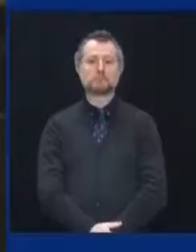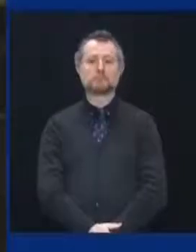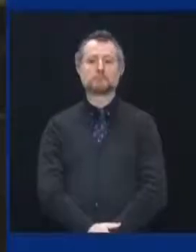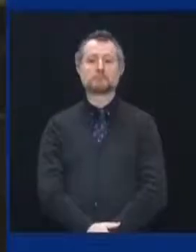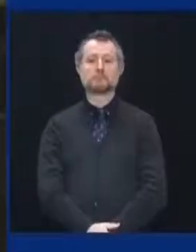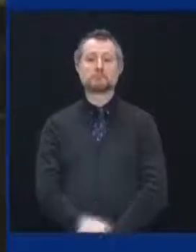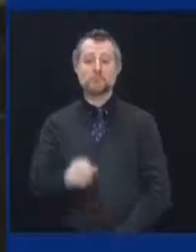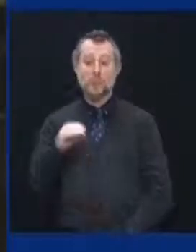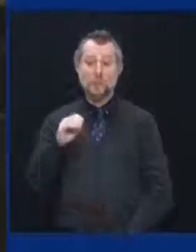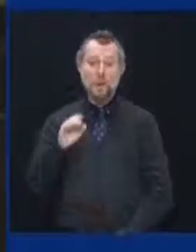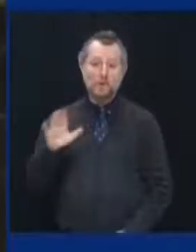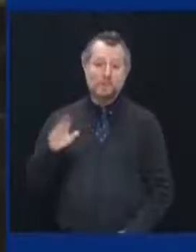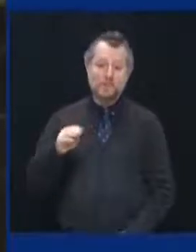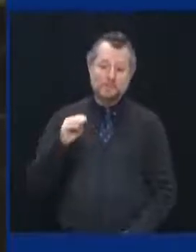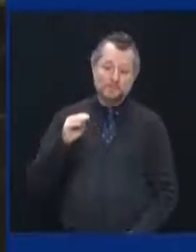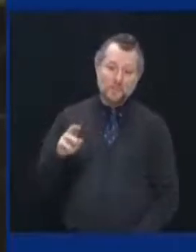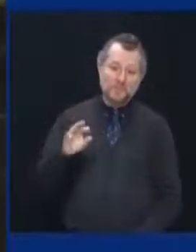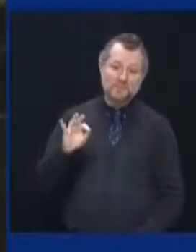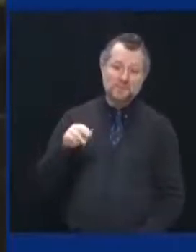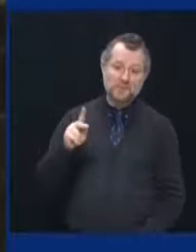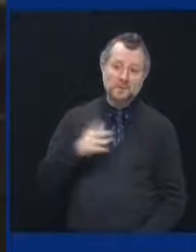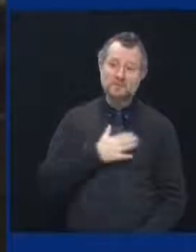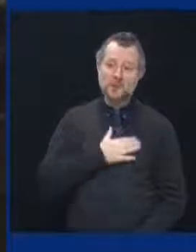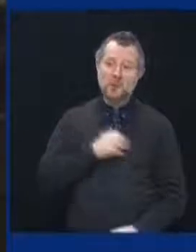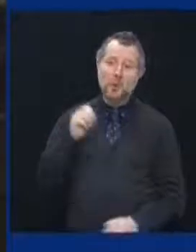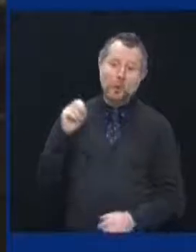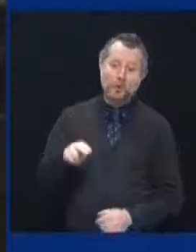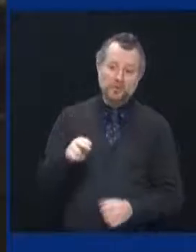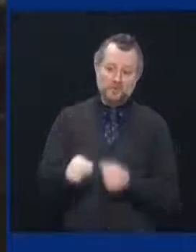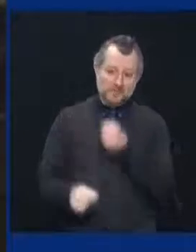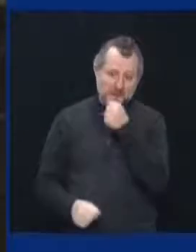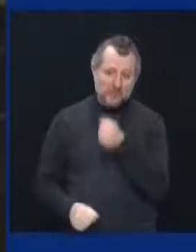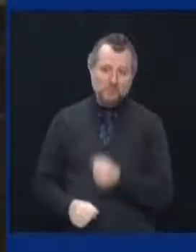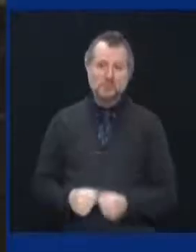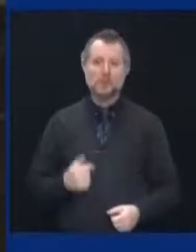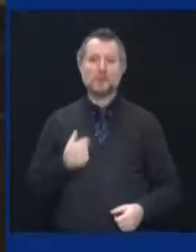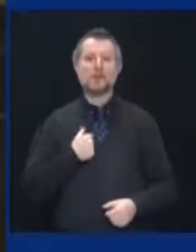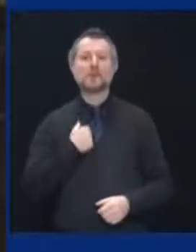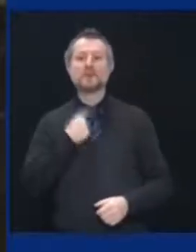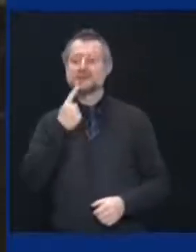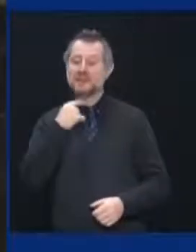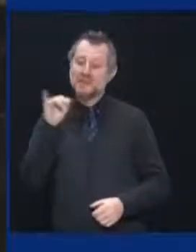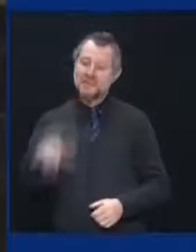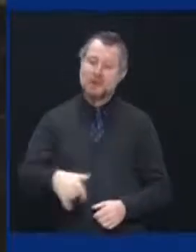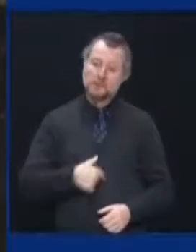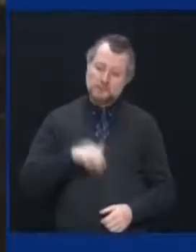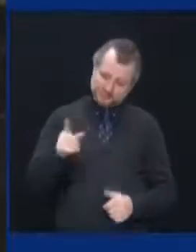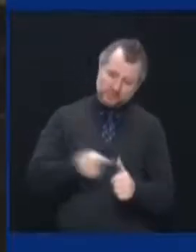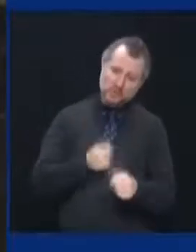Mr. Fink, unmute. First time I ever had to tell you that.